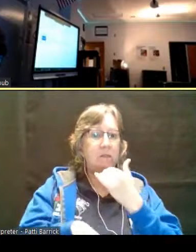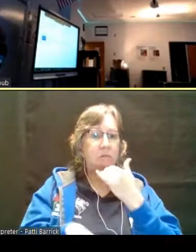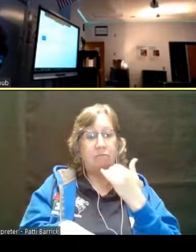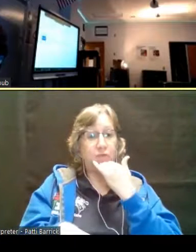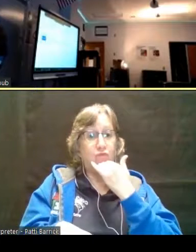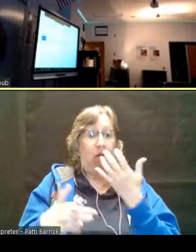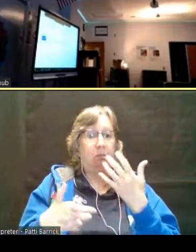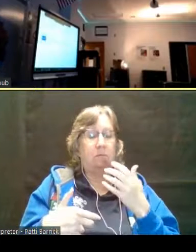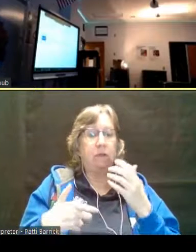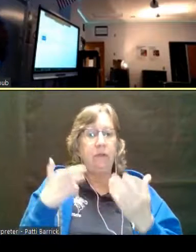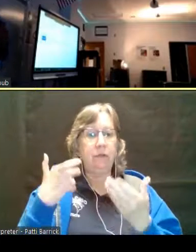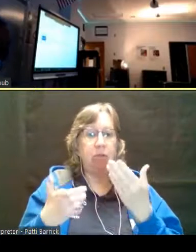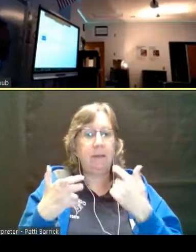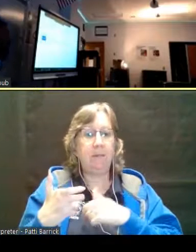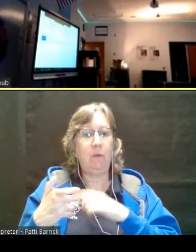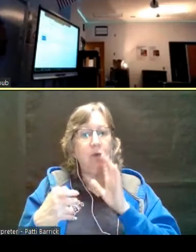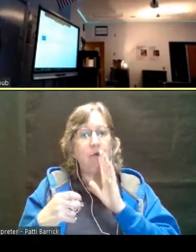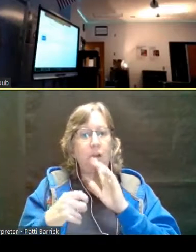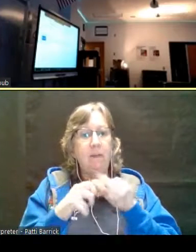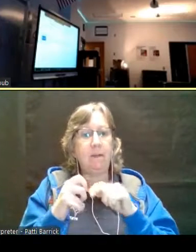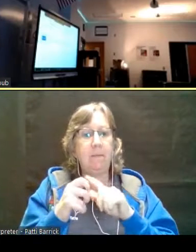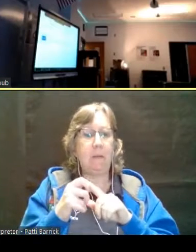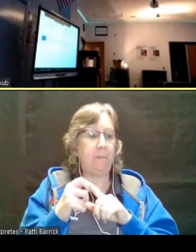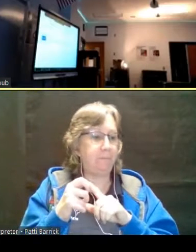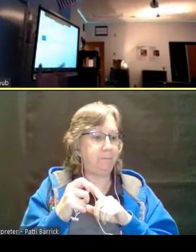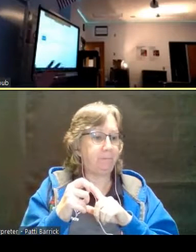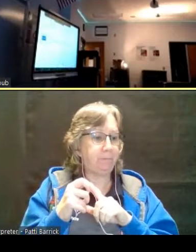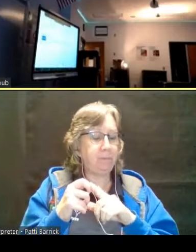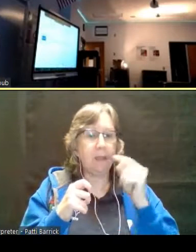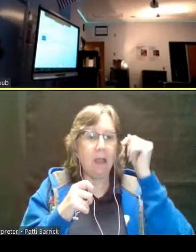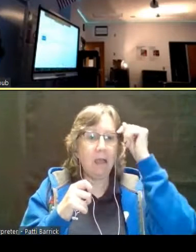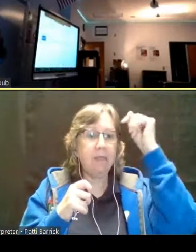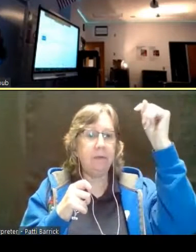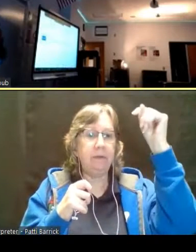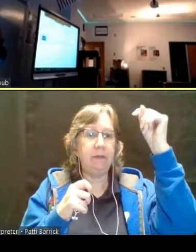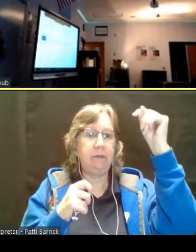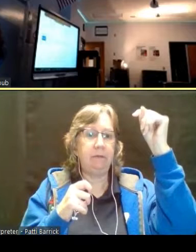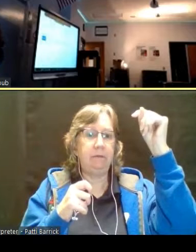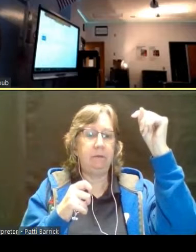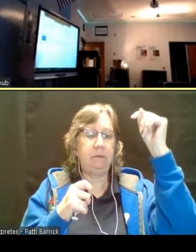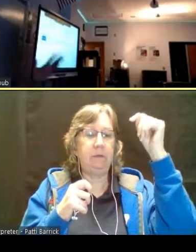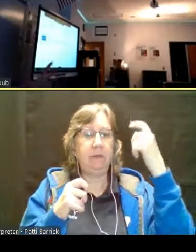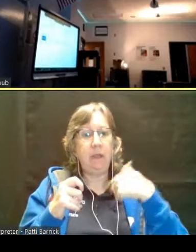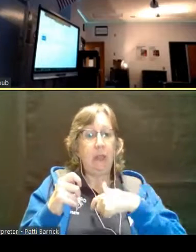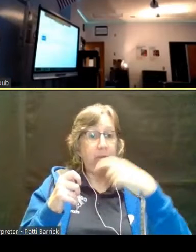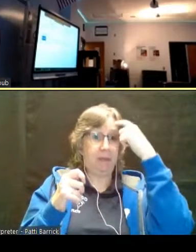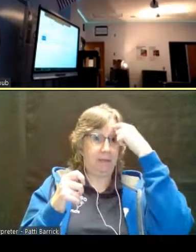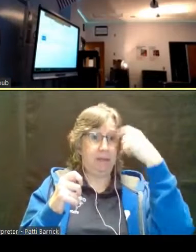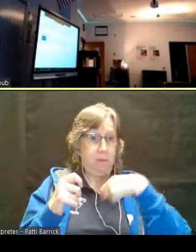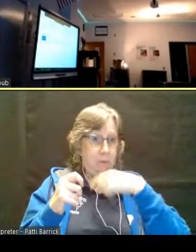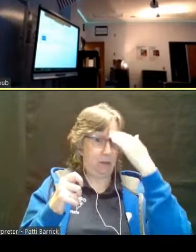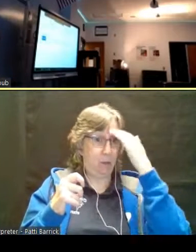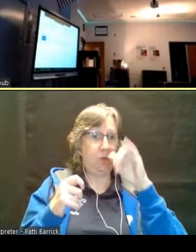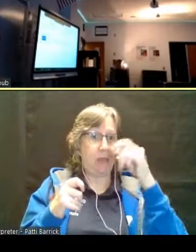say we're talking about some theory that we have, and we think we know what the theory